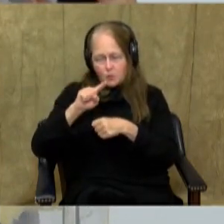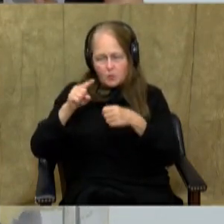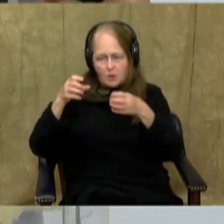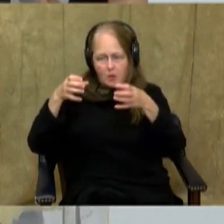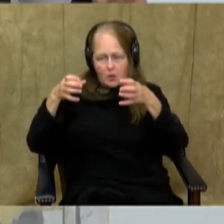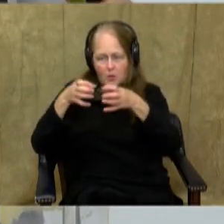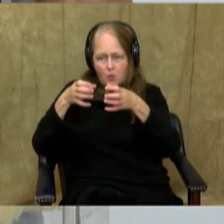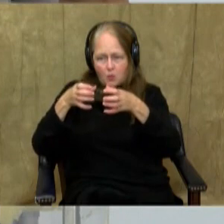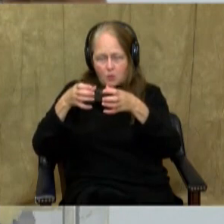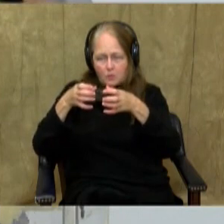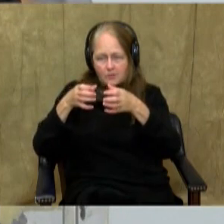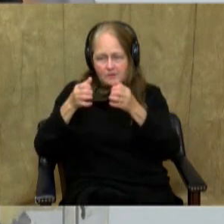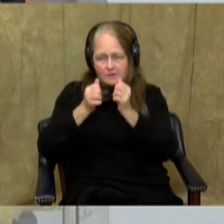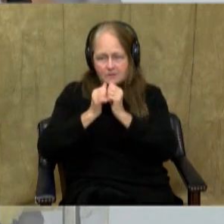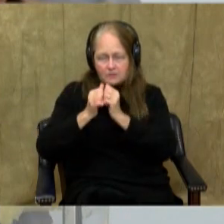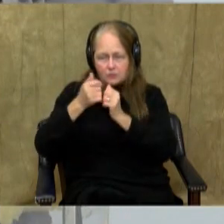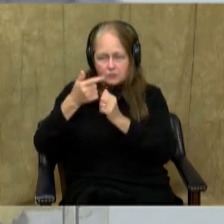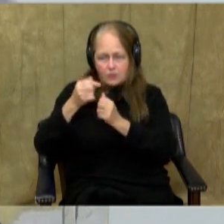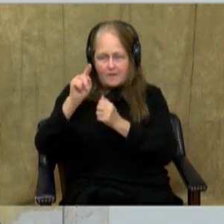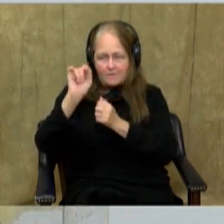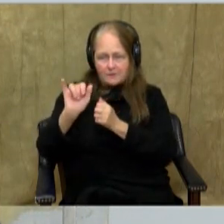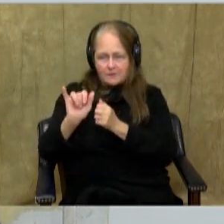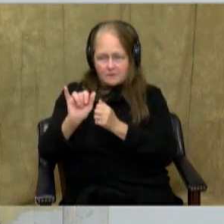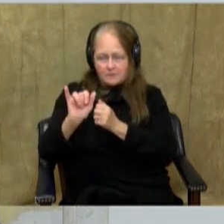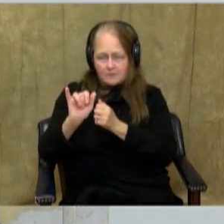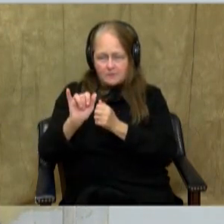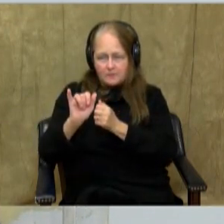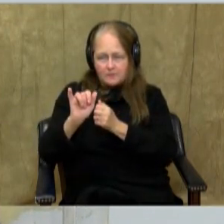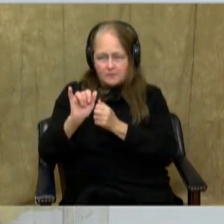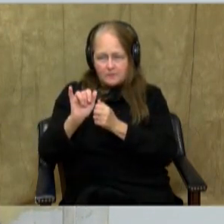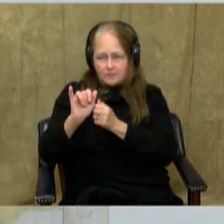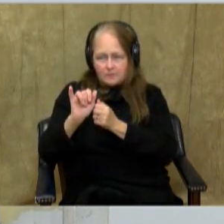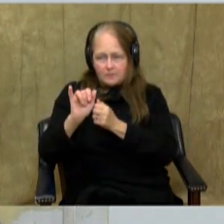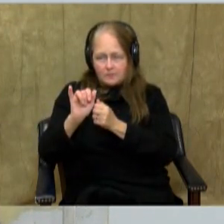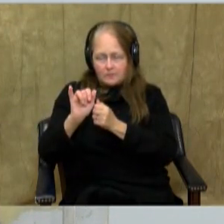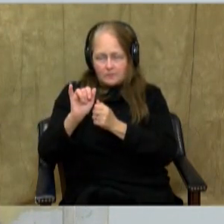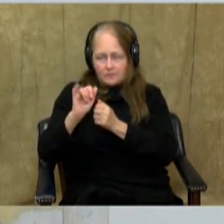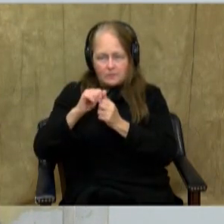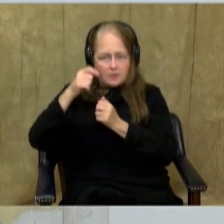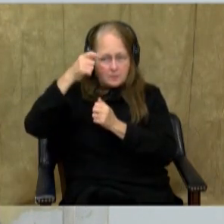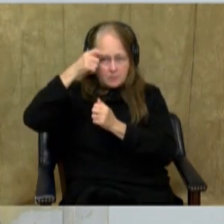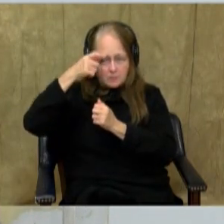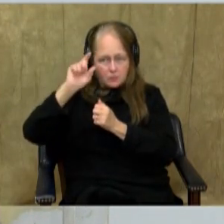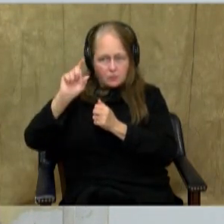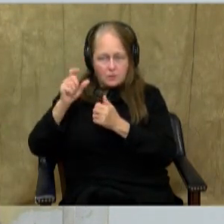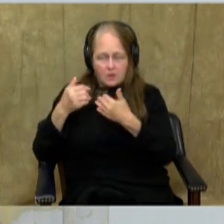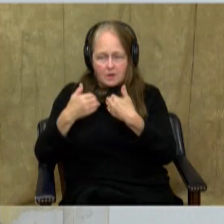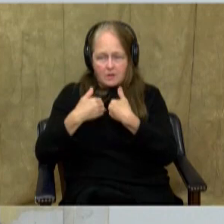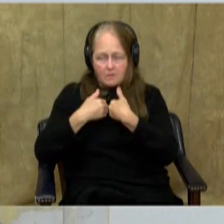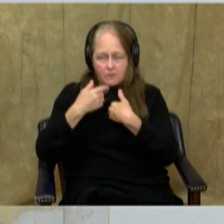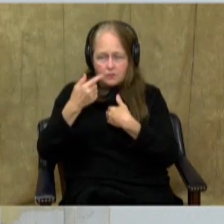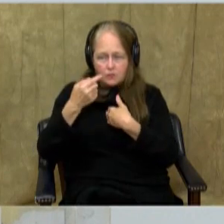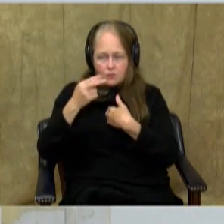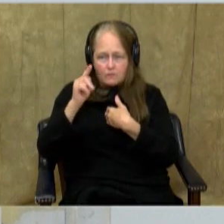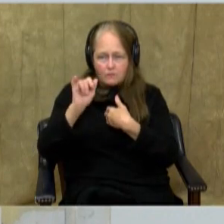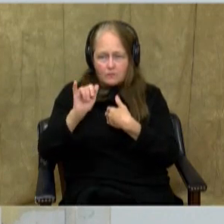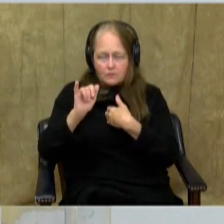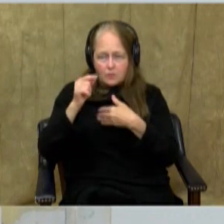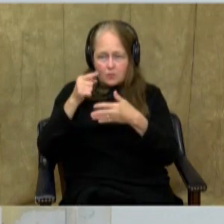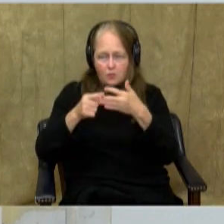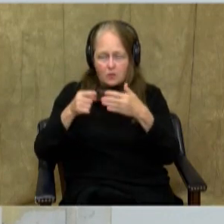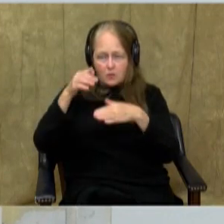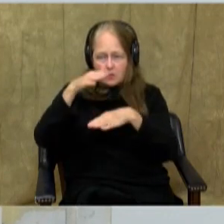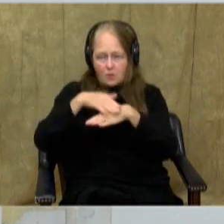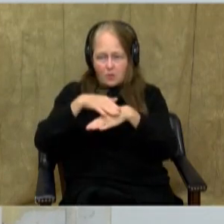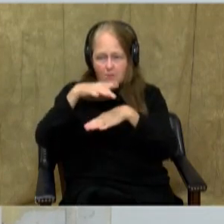those particles together? Gravity. So the moon does have gravity, just not as much as what's